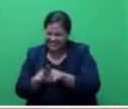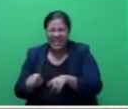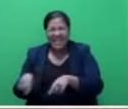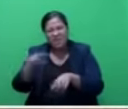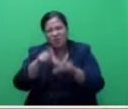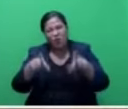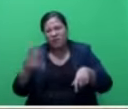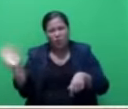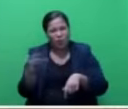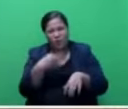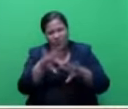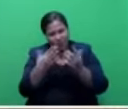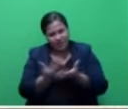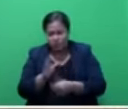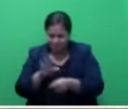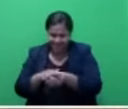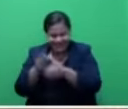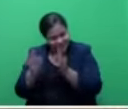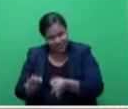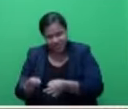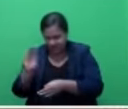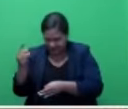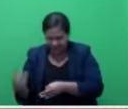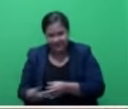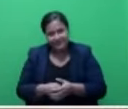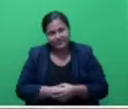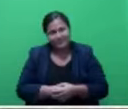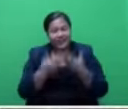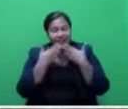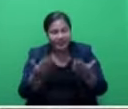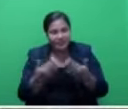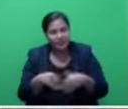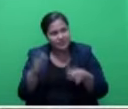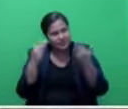the judges actually make the decision themselves. Thank you, Mr. Speaker, sir.